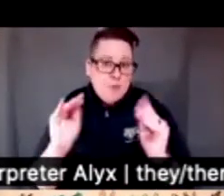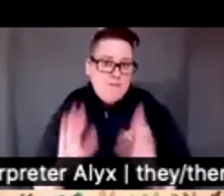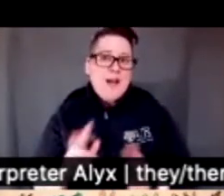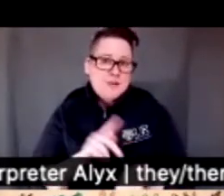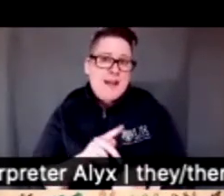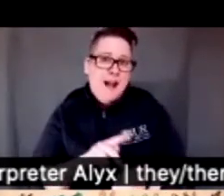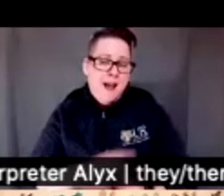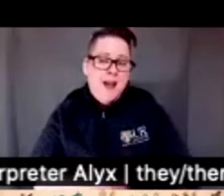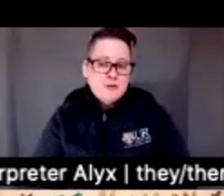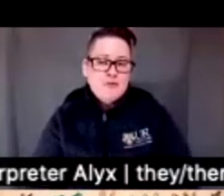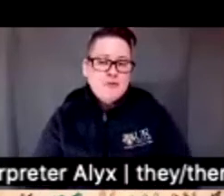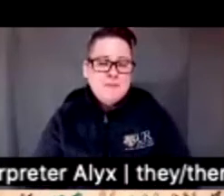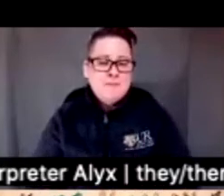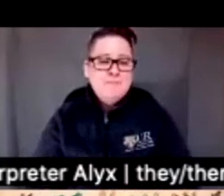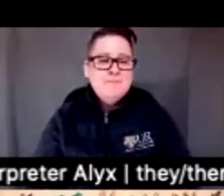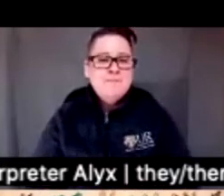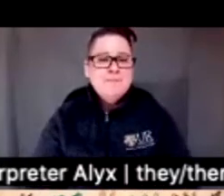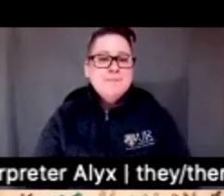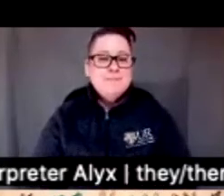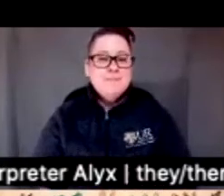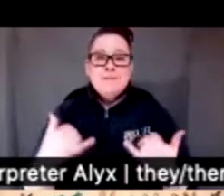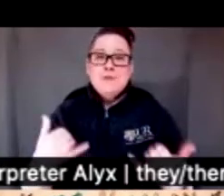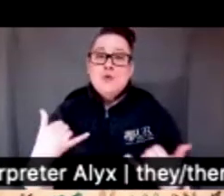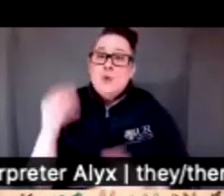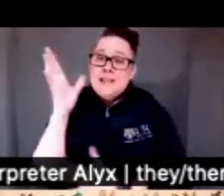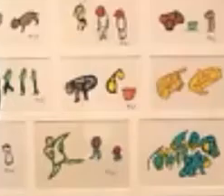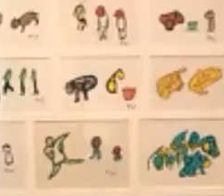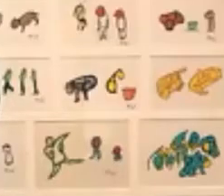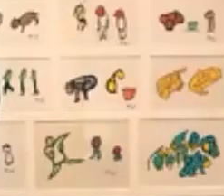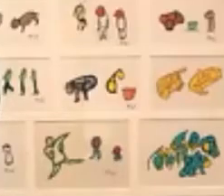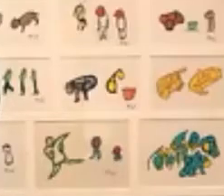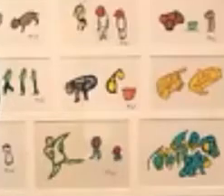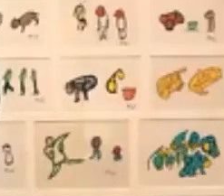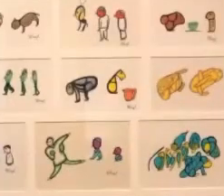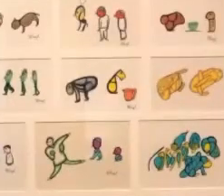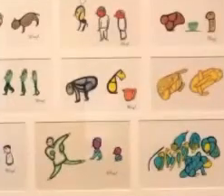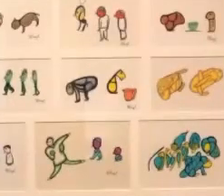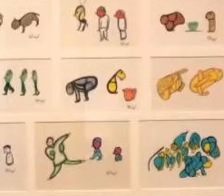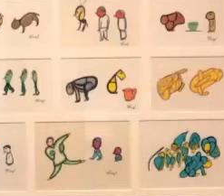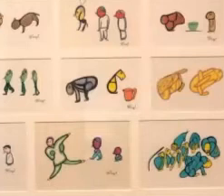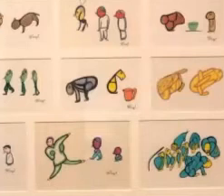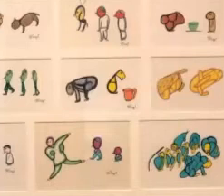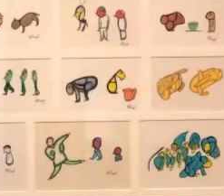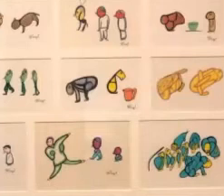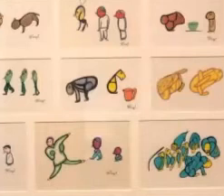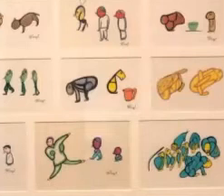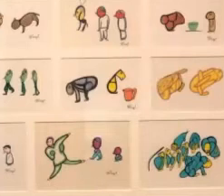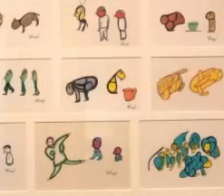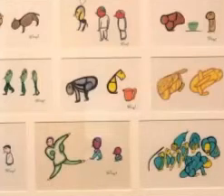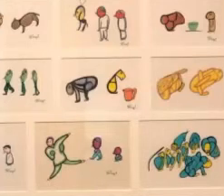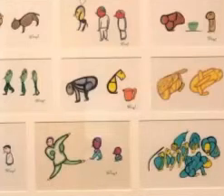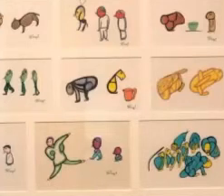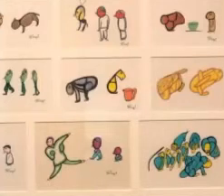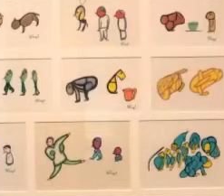psychiatry. And today's speaker was recommended by Dr. Nasrallah. And for those who do